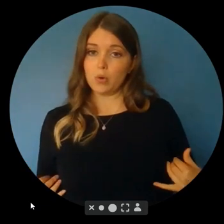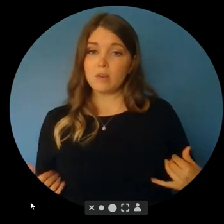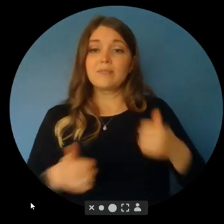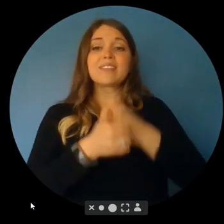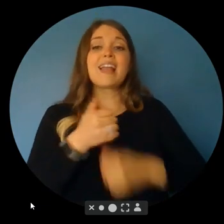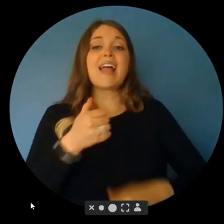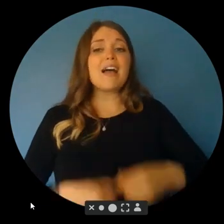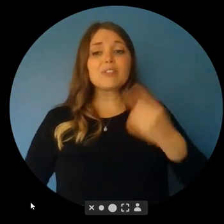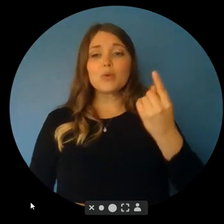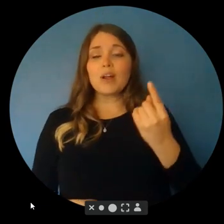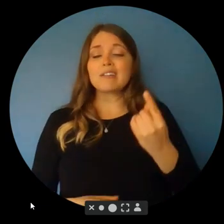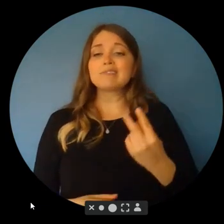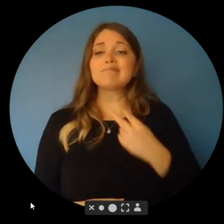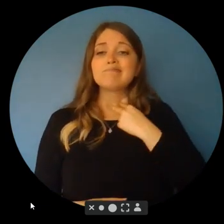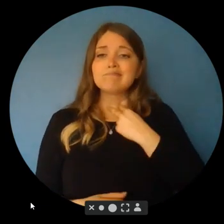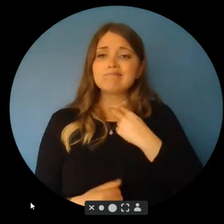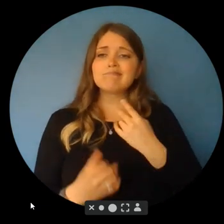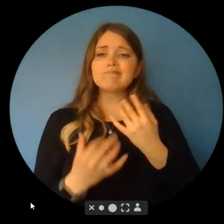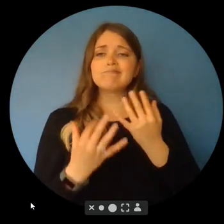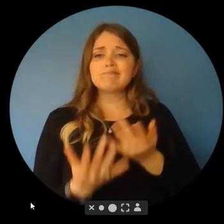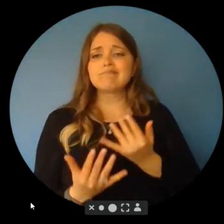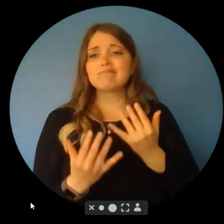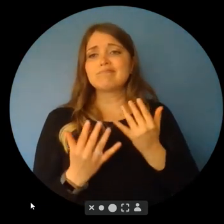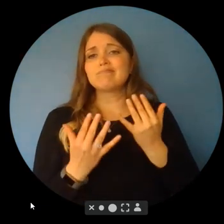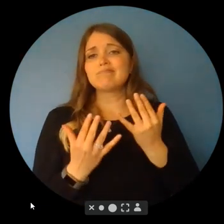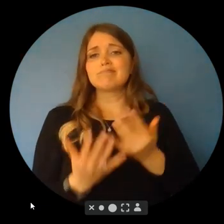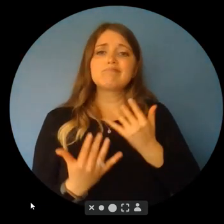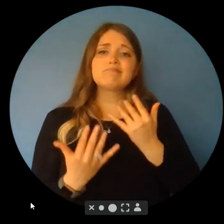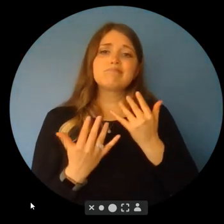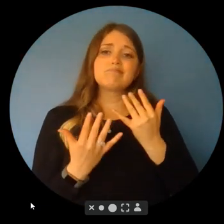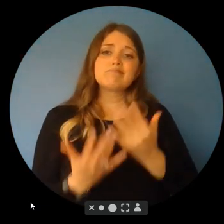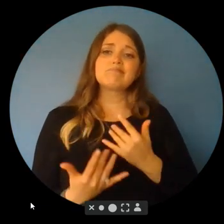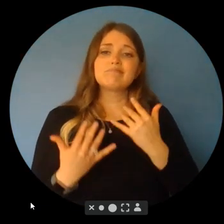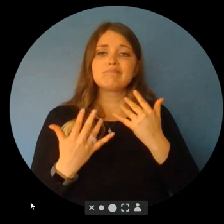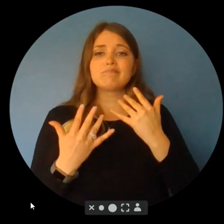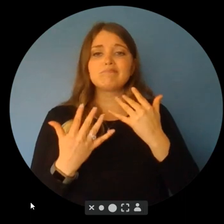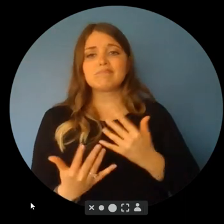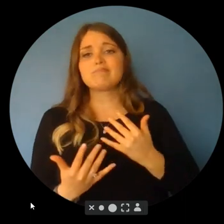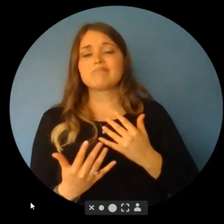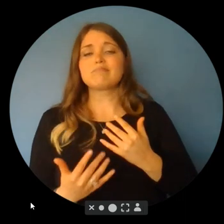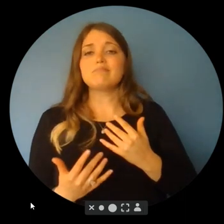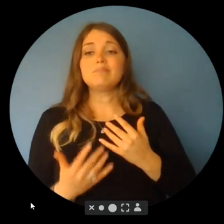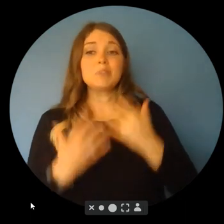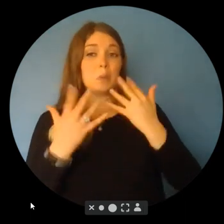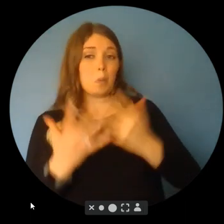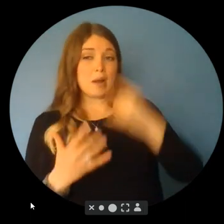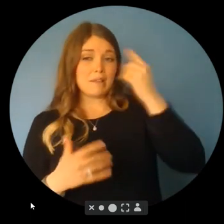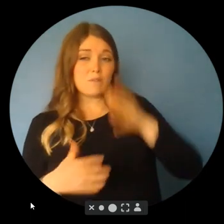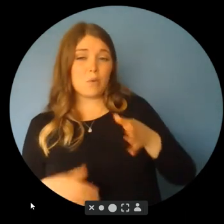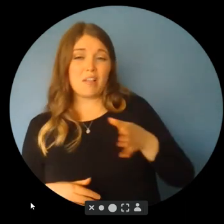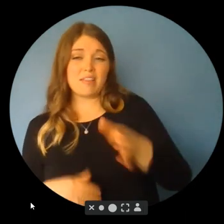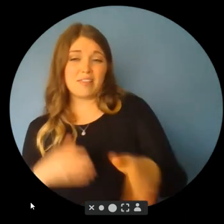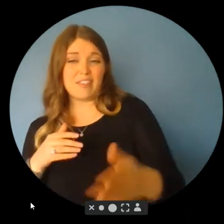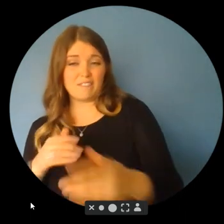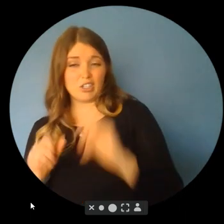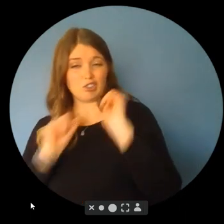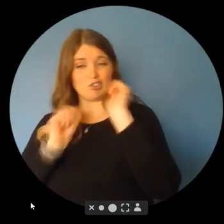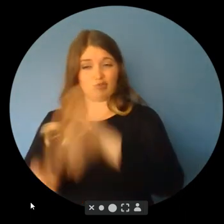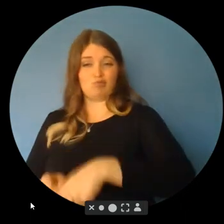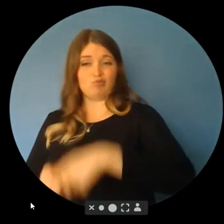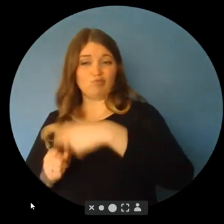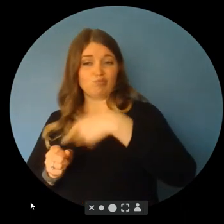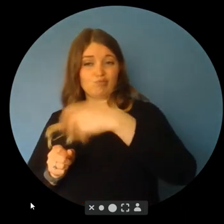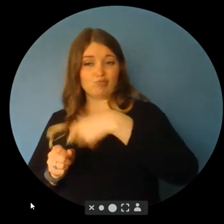Everyone is just waiting. Oh, they're waiting for the fish to bite, or waiting